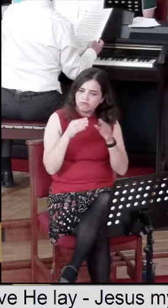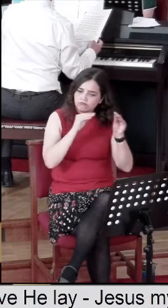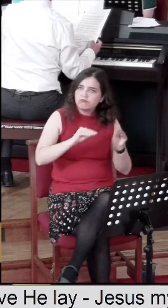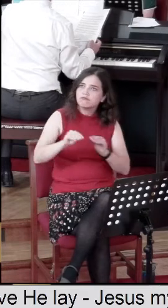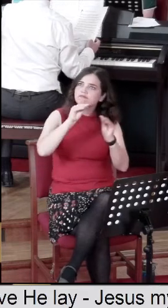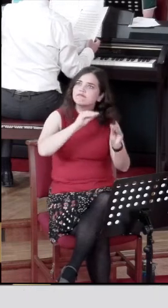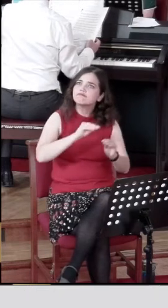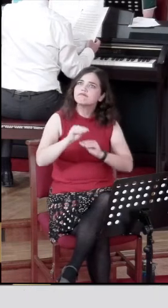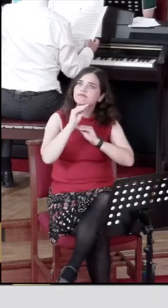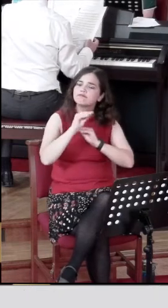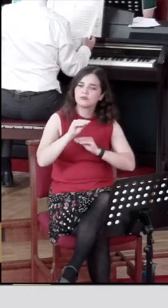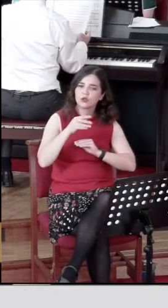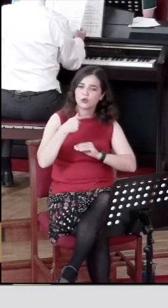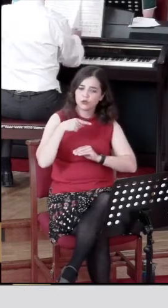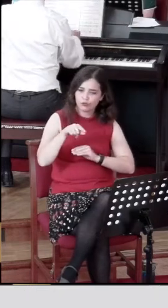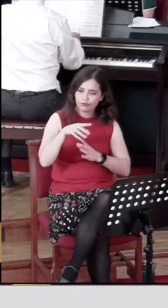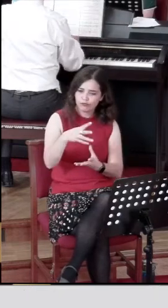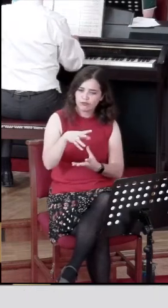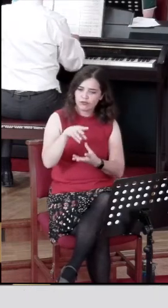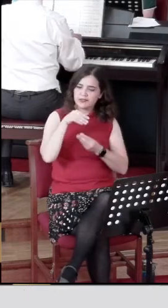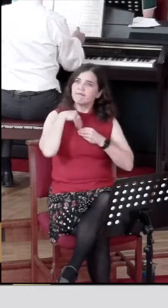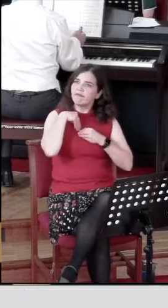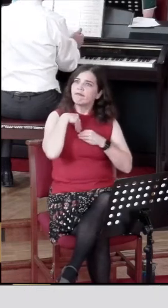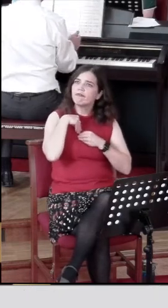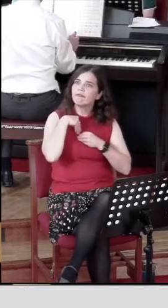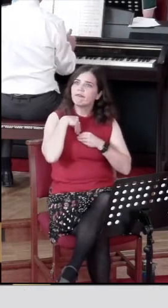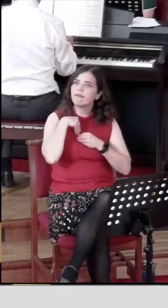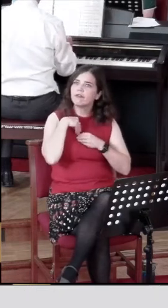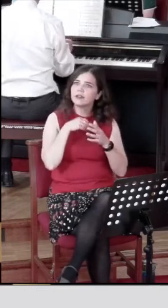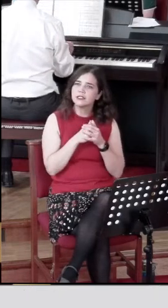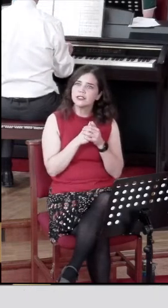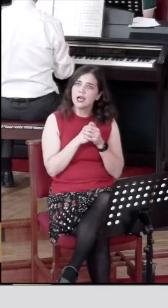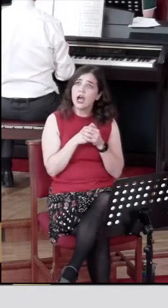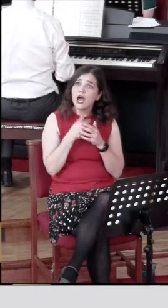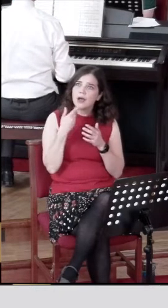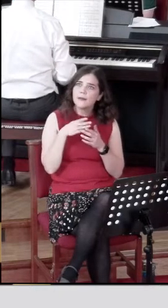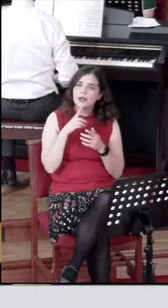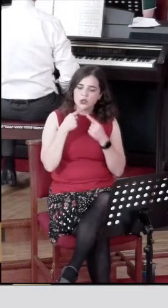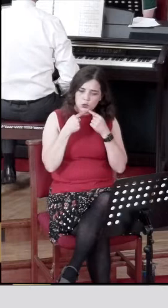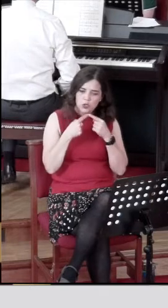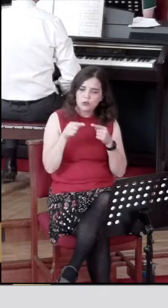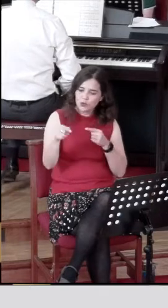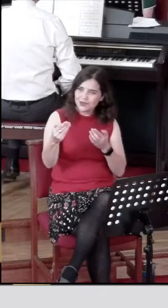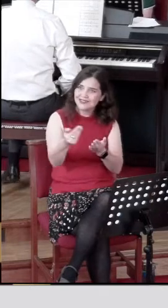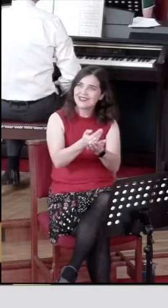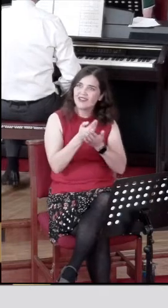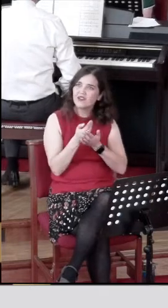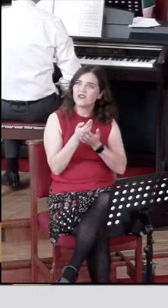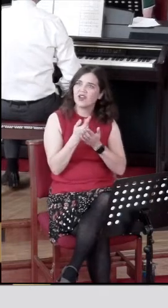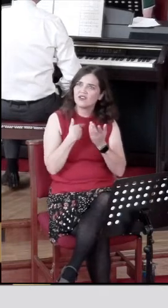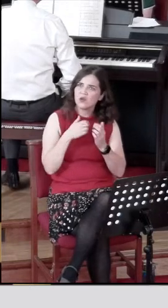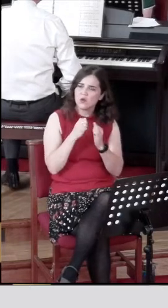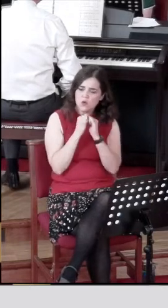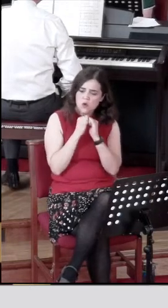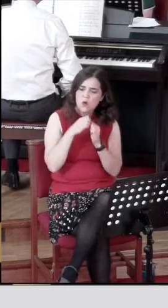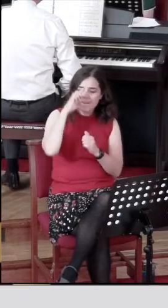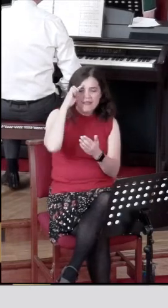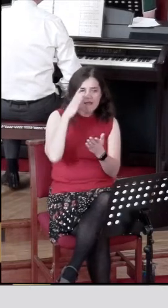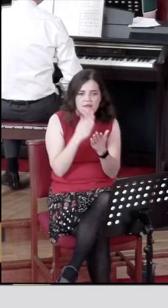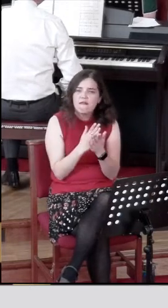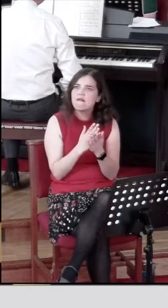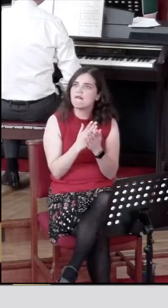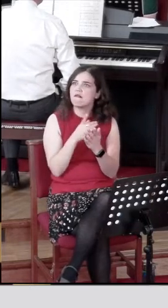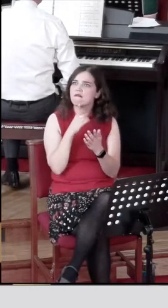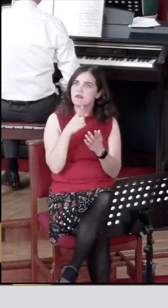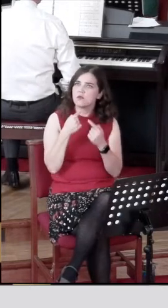received and on which you have taken your stand. By this gospel you are saved, if you hold firmly to the